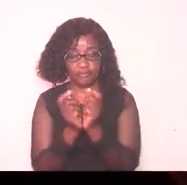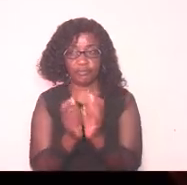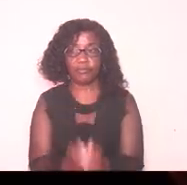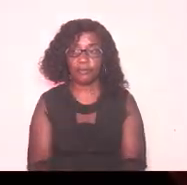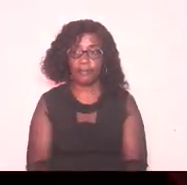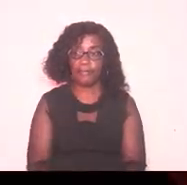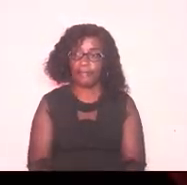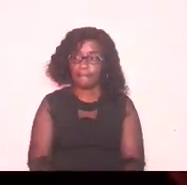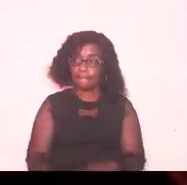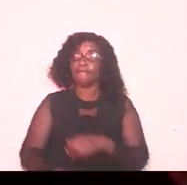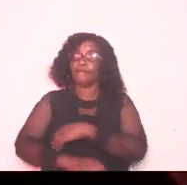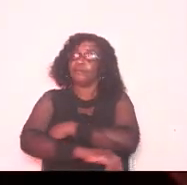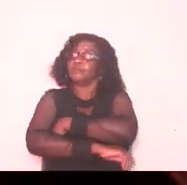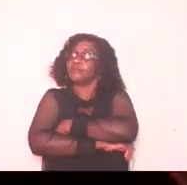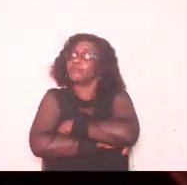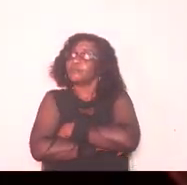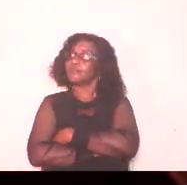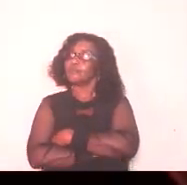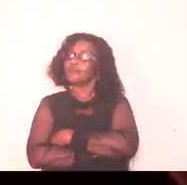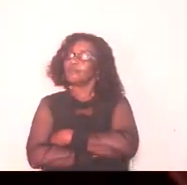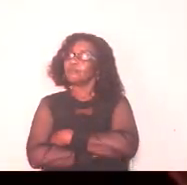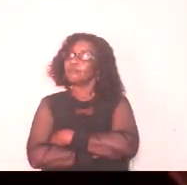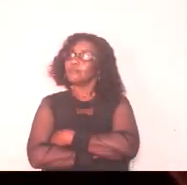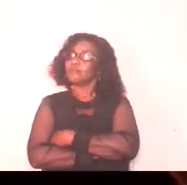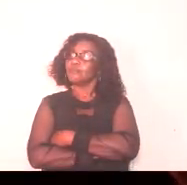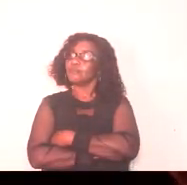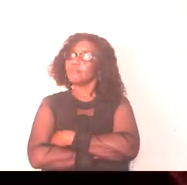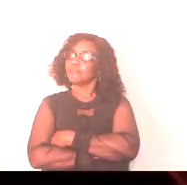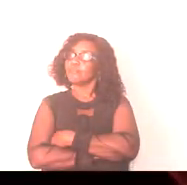Until next time.